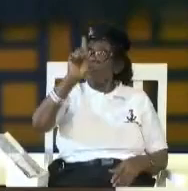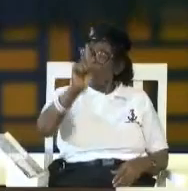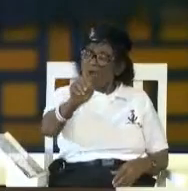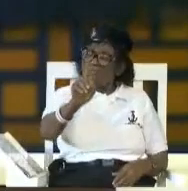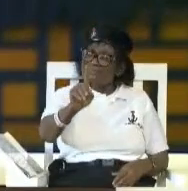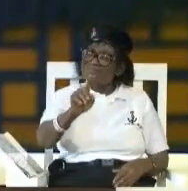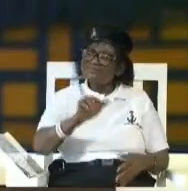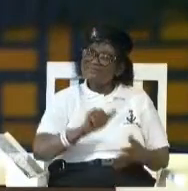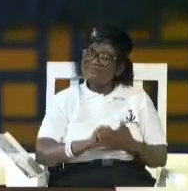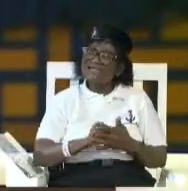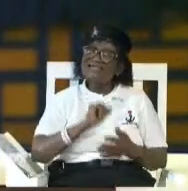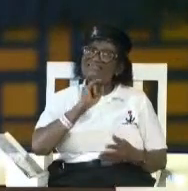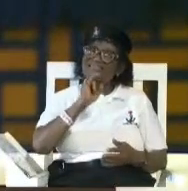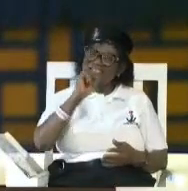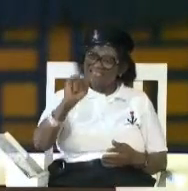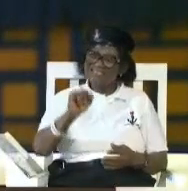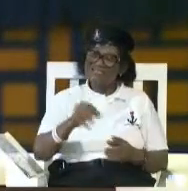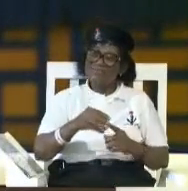that is favorite.